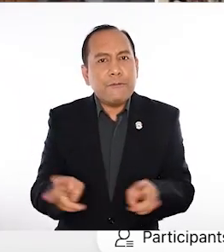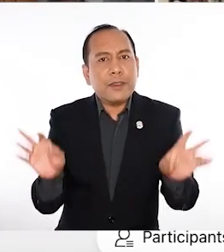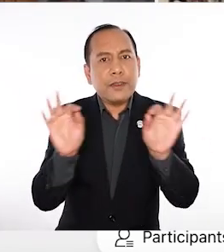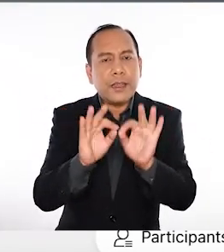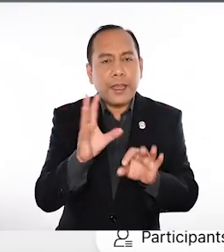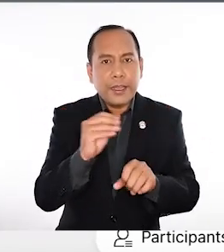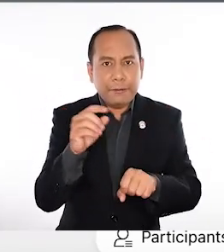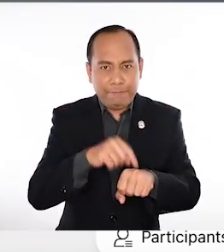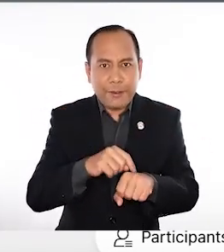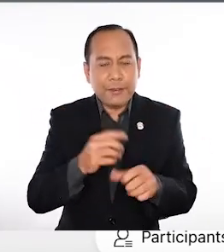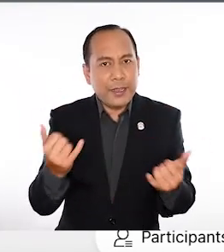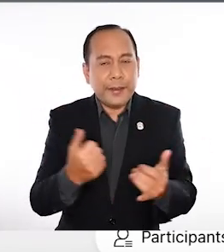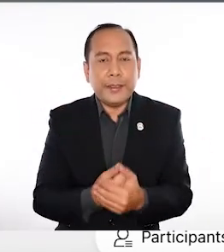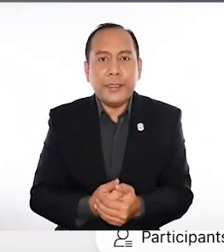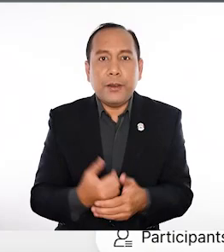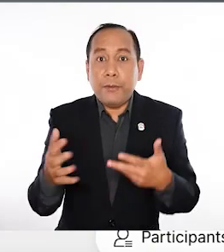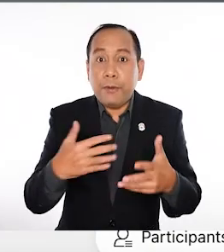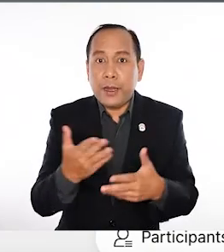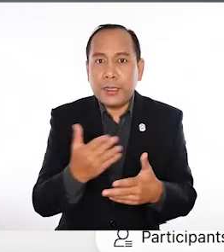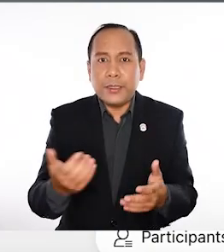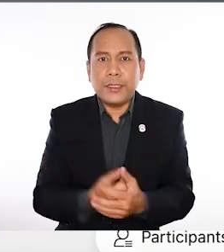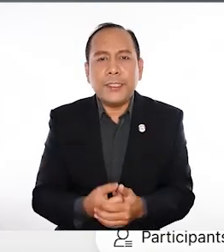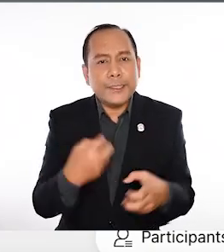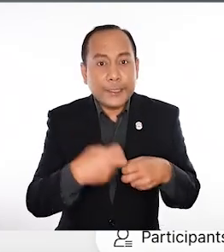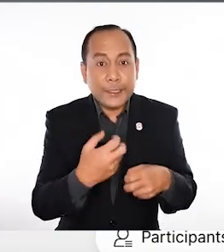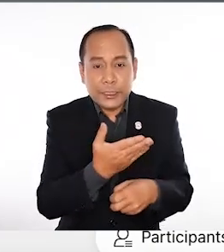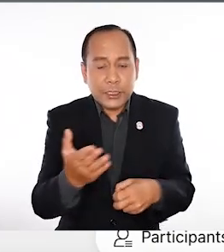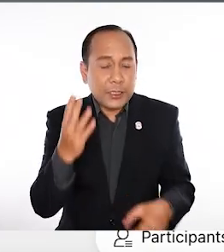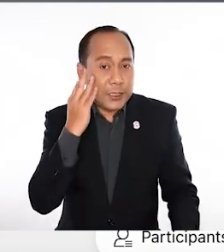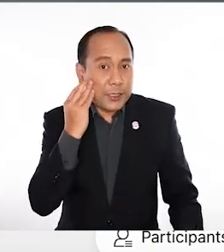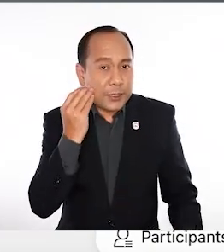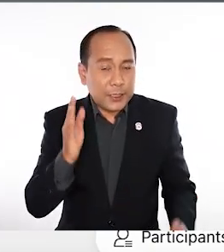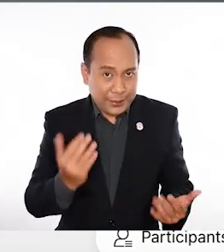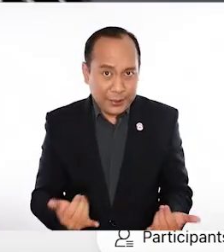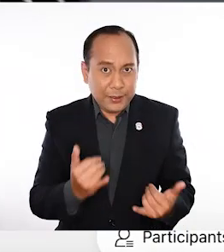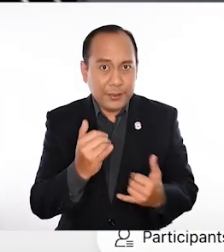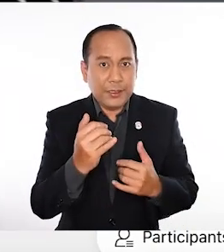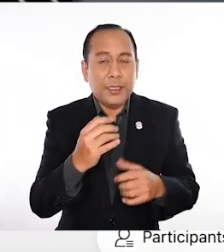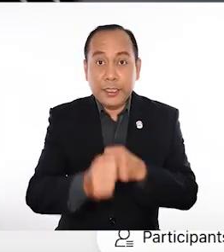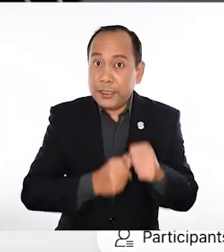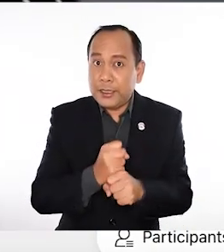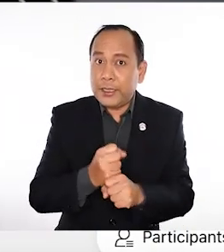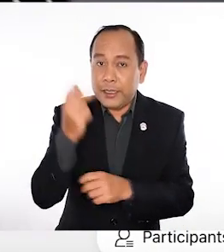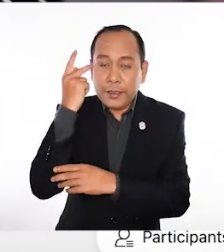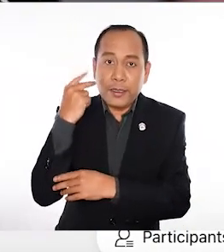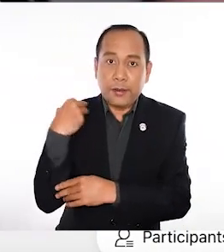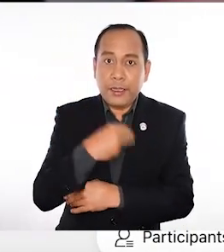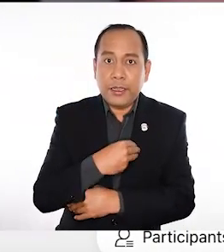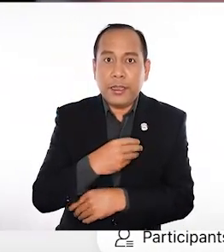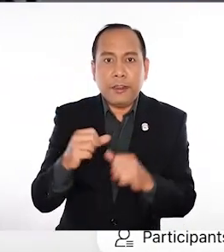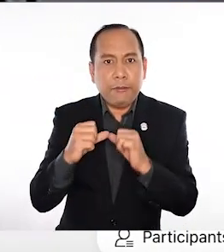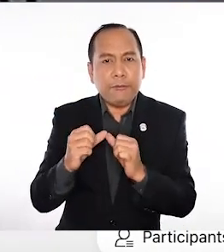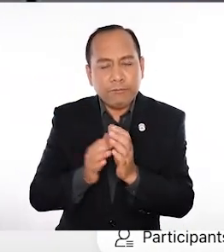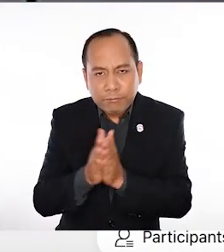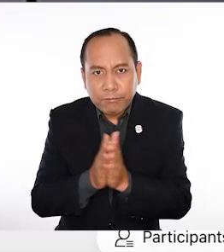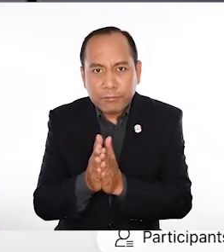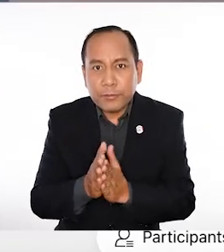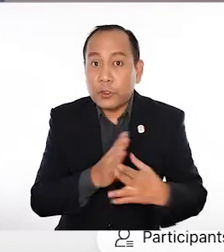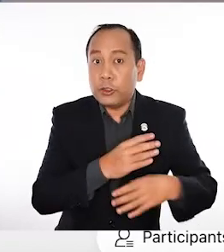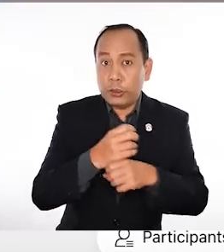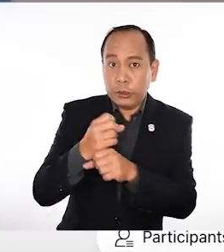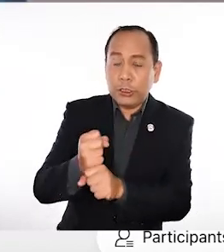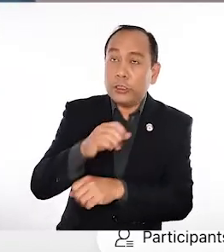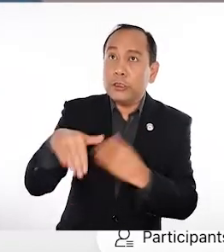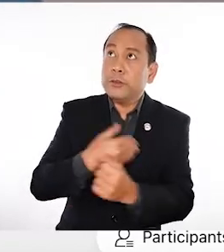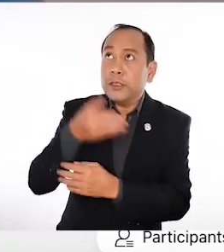timely. Despite the tremendous difficulty that we have encountered this year, Kadewa members remain resilient, trusting our